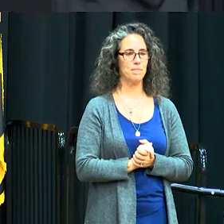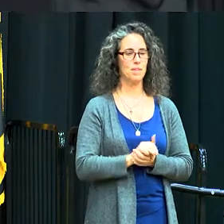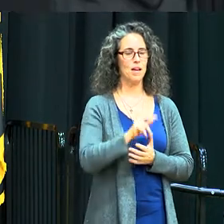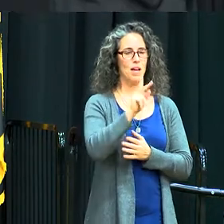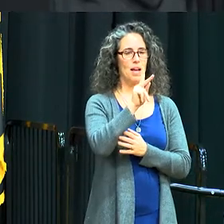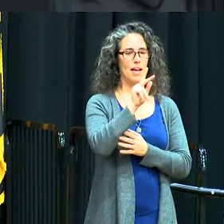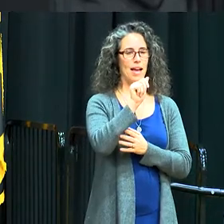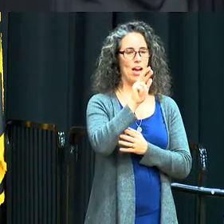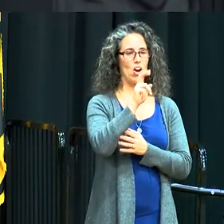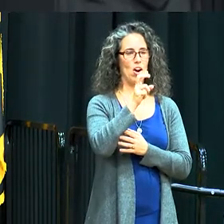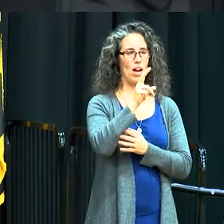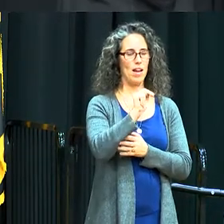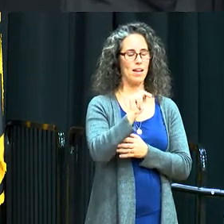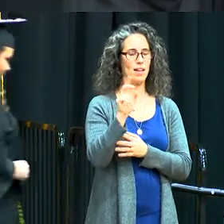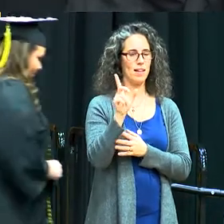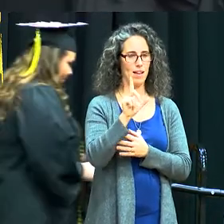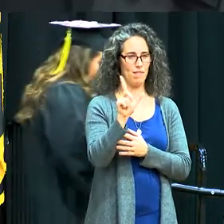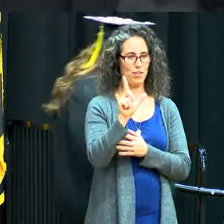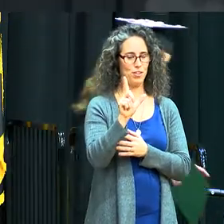Karen M. Leffler.